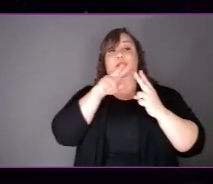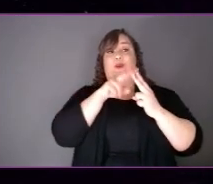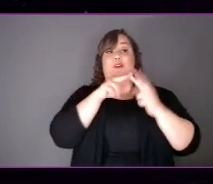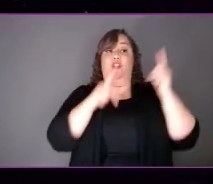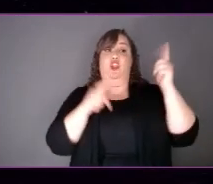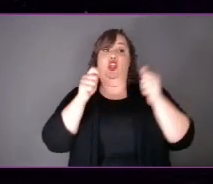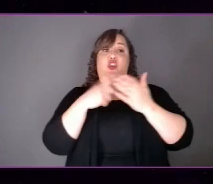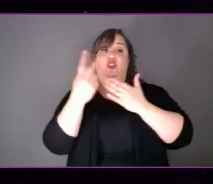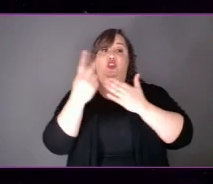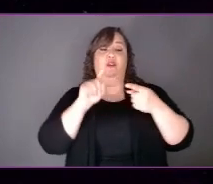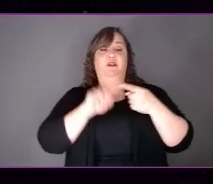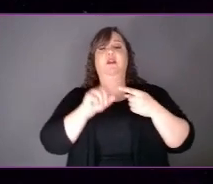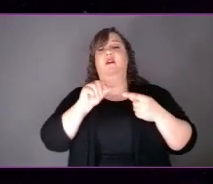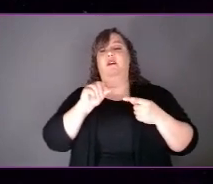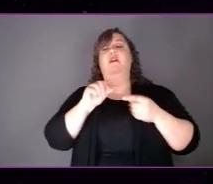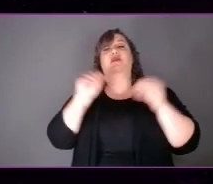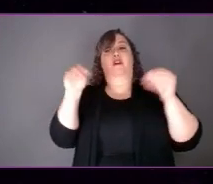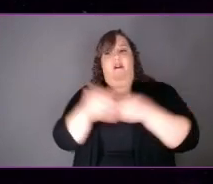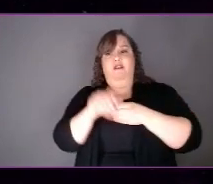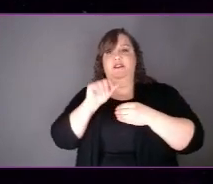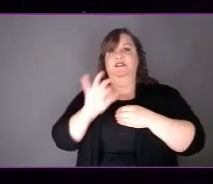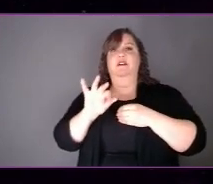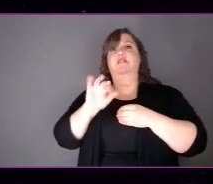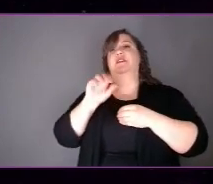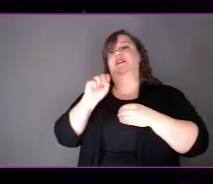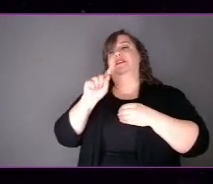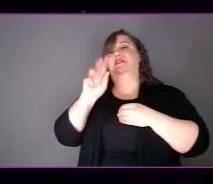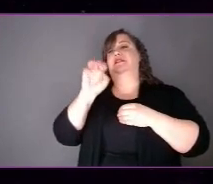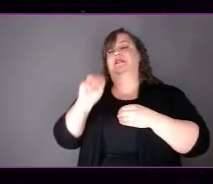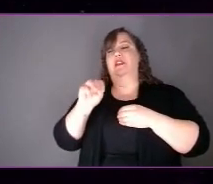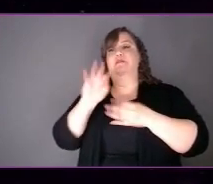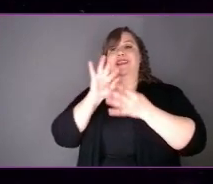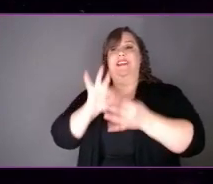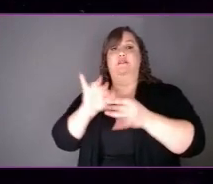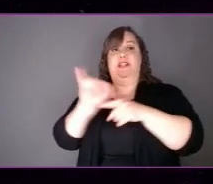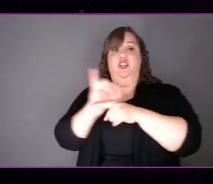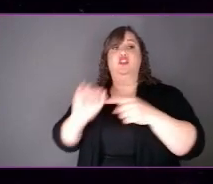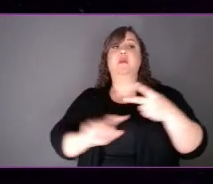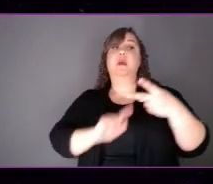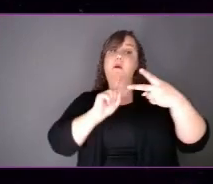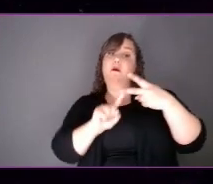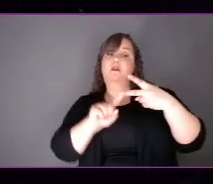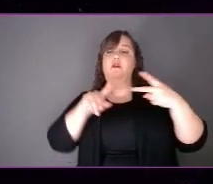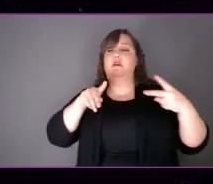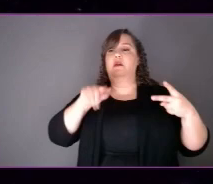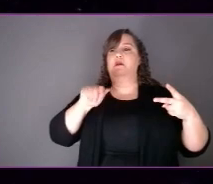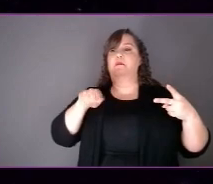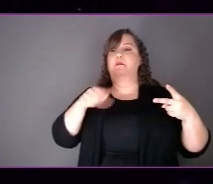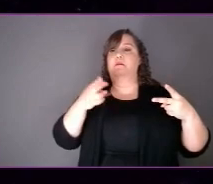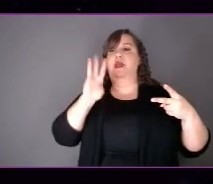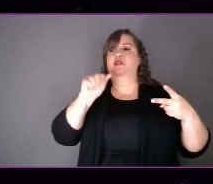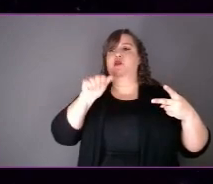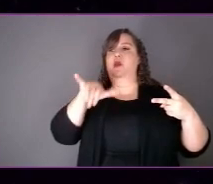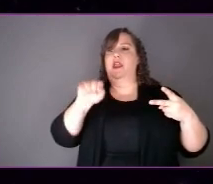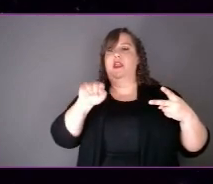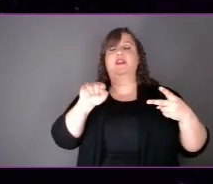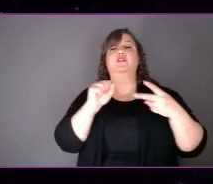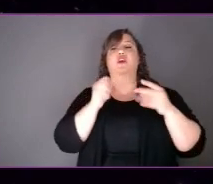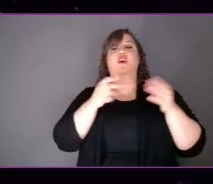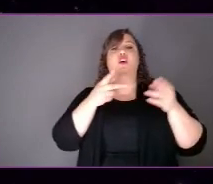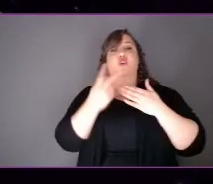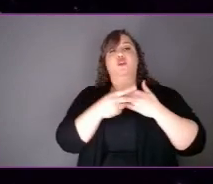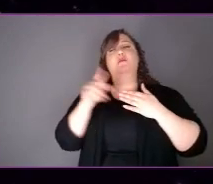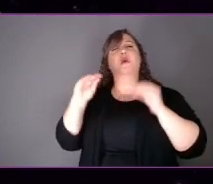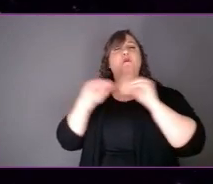said, the Office of STEM Engagement Internships. And then we also have our Pathways program as well, which is more on the federal side.